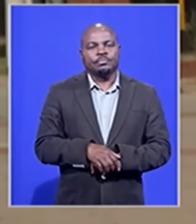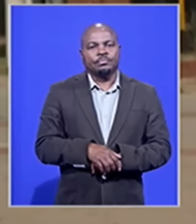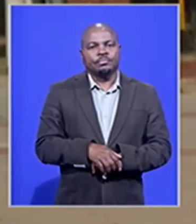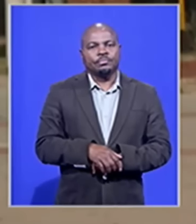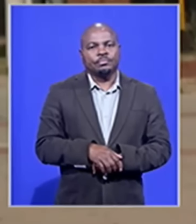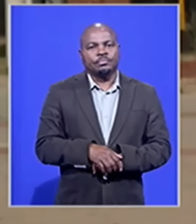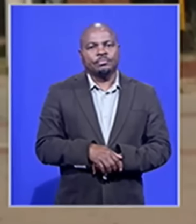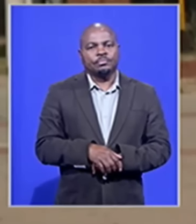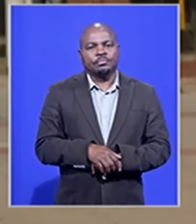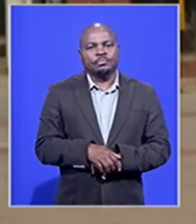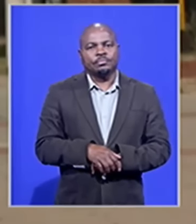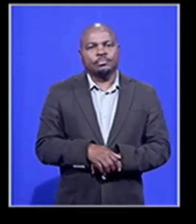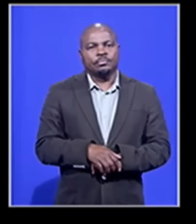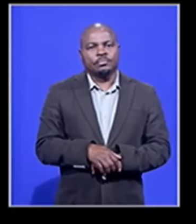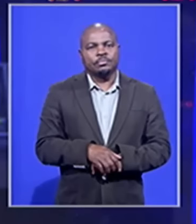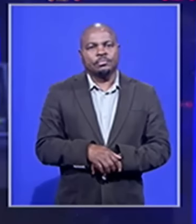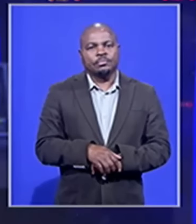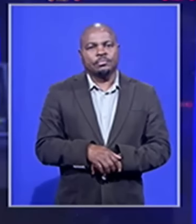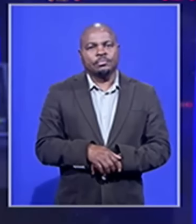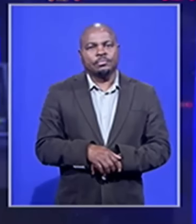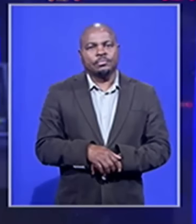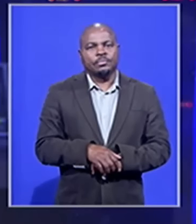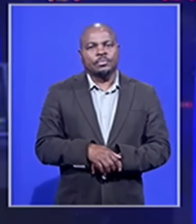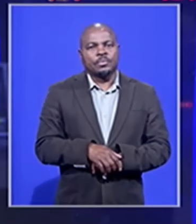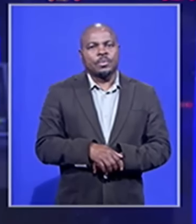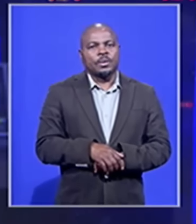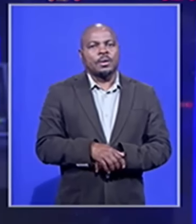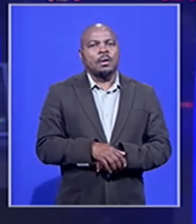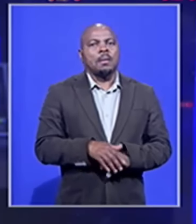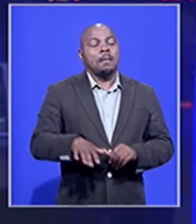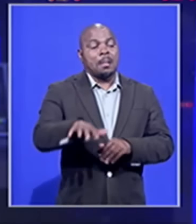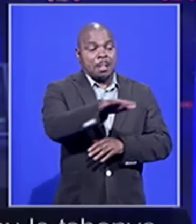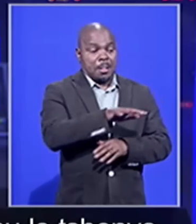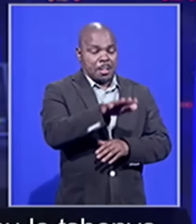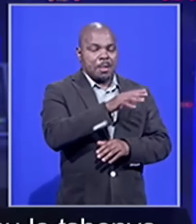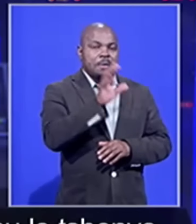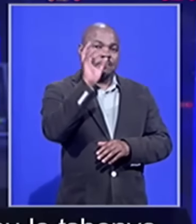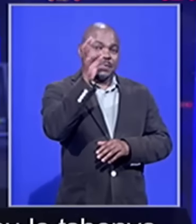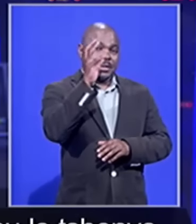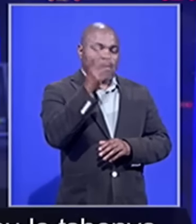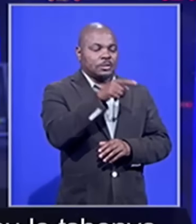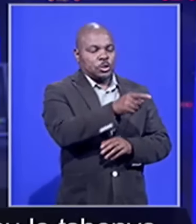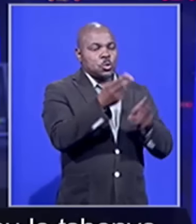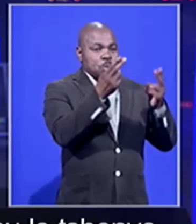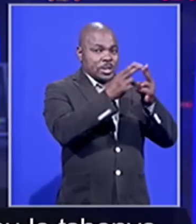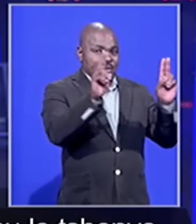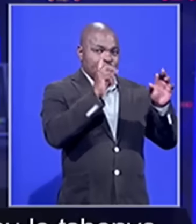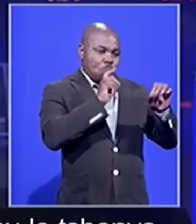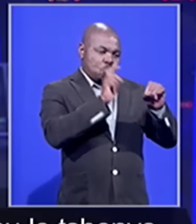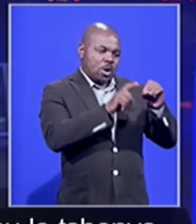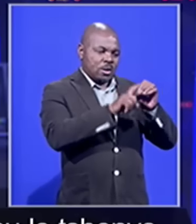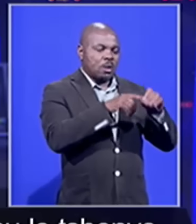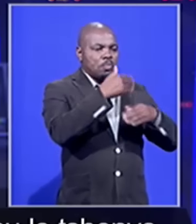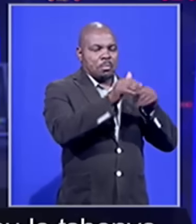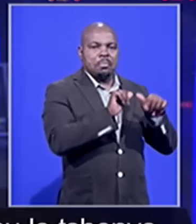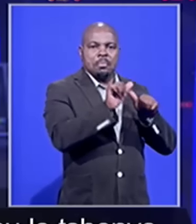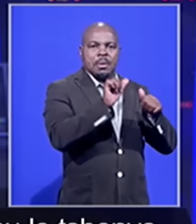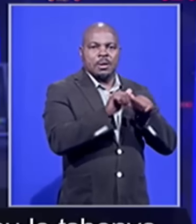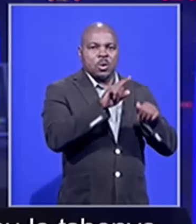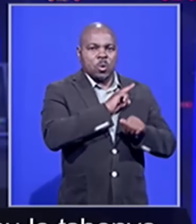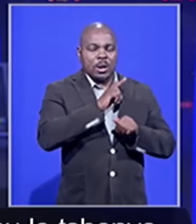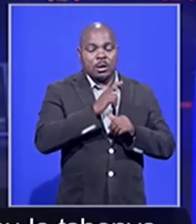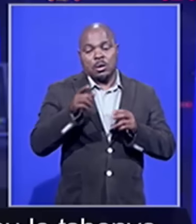SABC mo Mahikeng. Maemo a khutletse setlwaeding University ya Free State kwa ka morao re botsamaisi bofe ba ithuti di ora